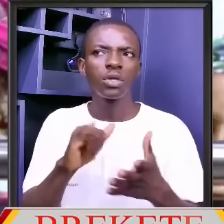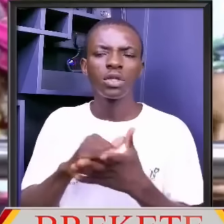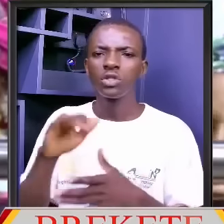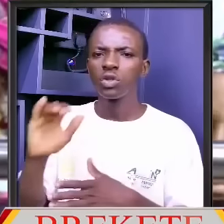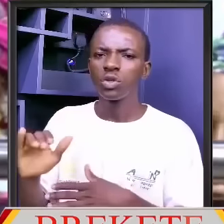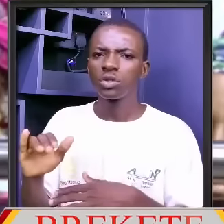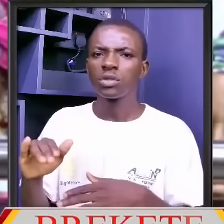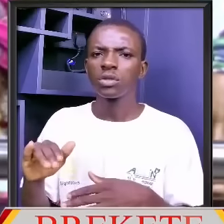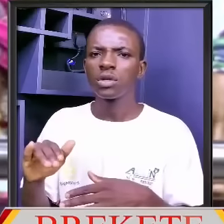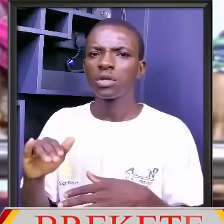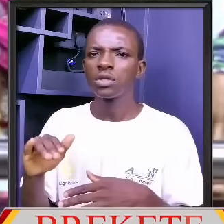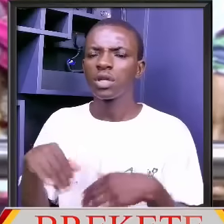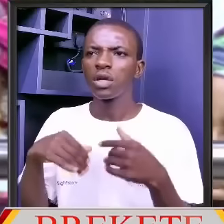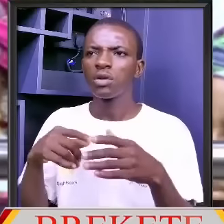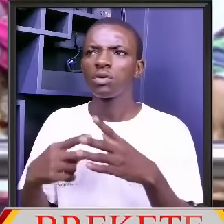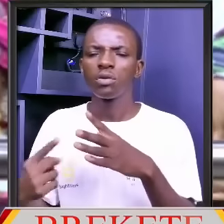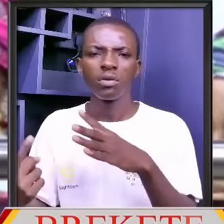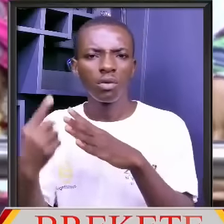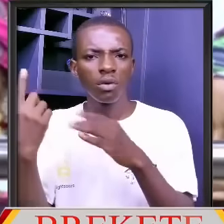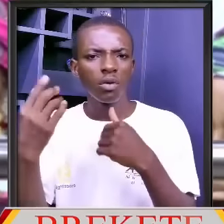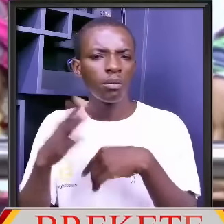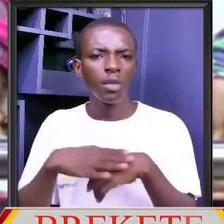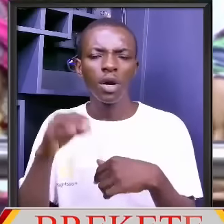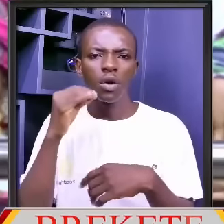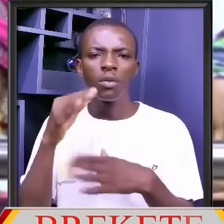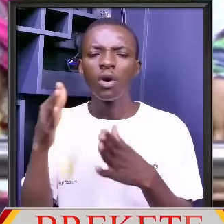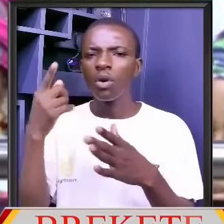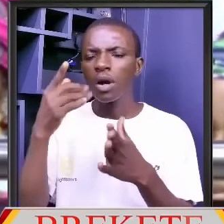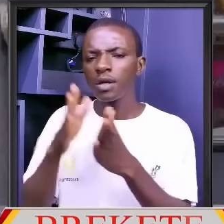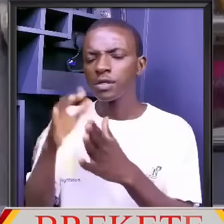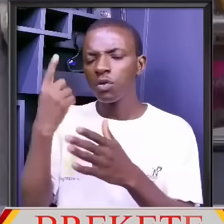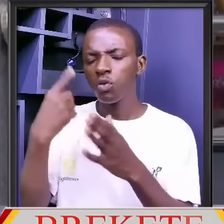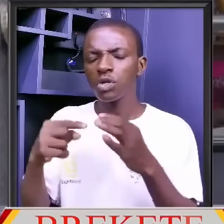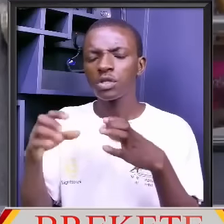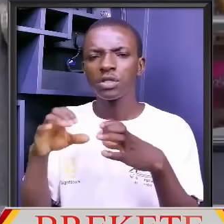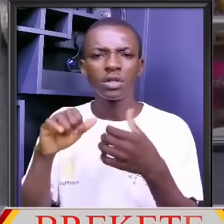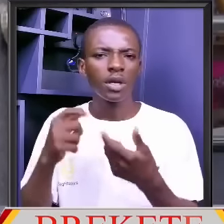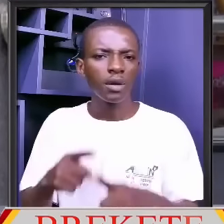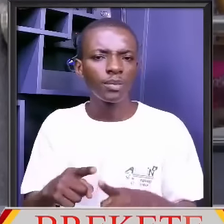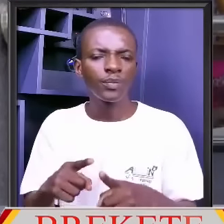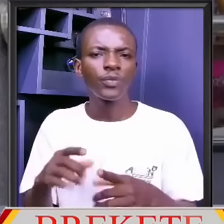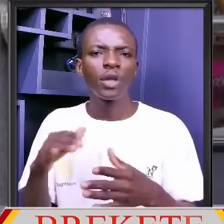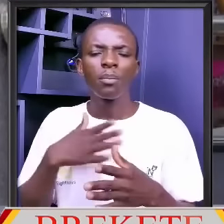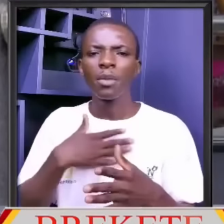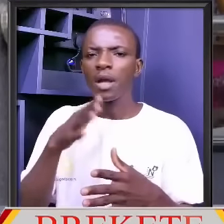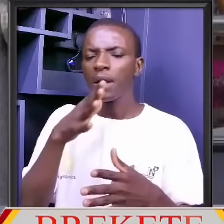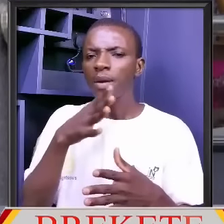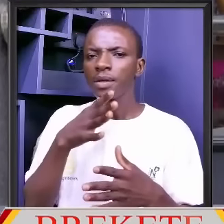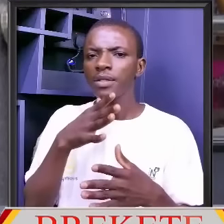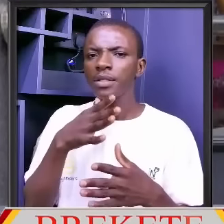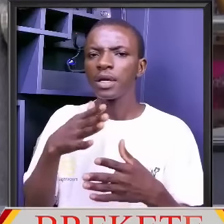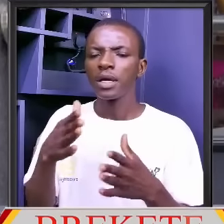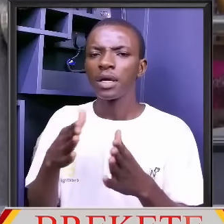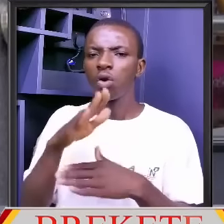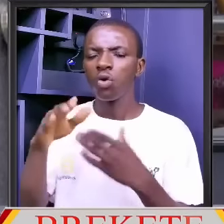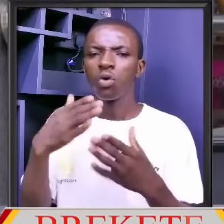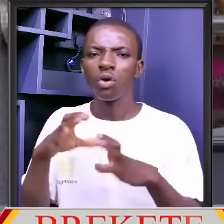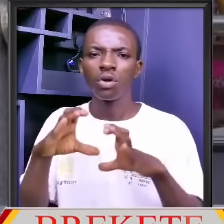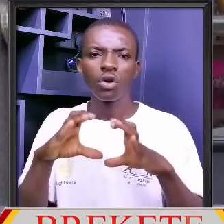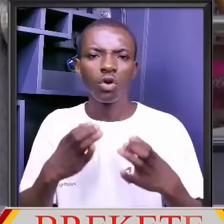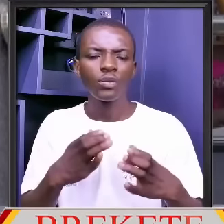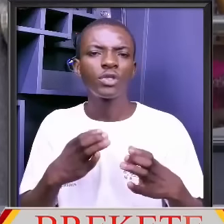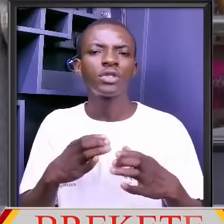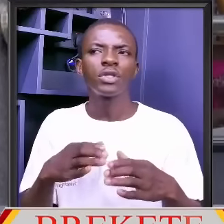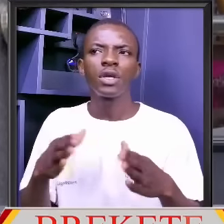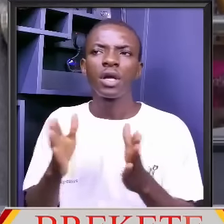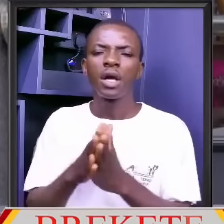They always run come house. Ask her waiting they happen to her. My mama come ask. The whole community, they come sit down,